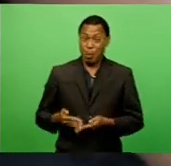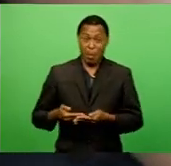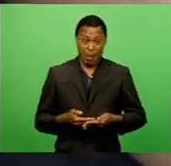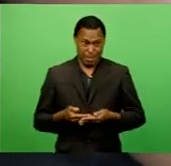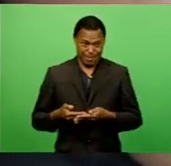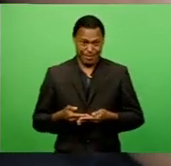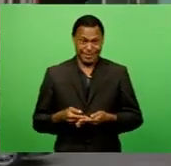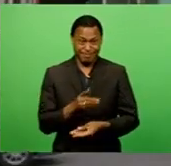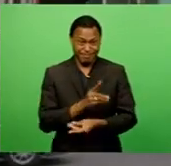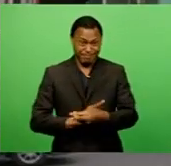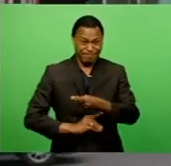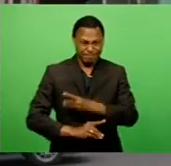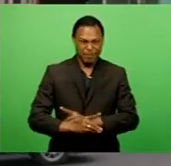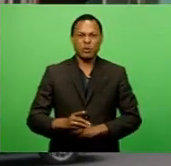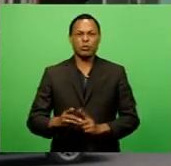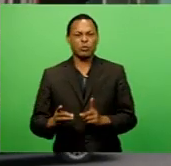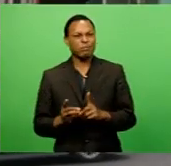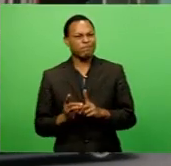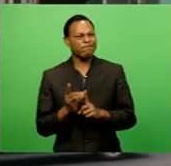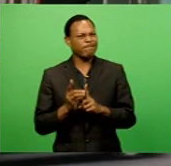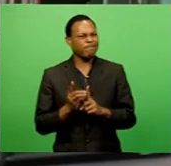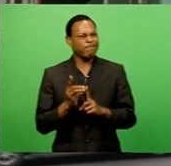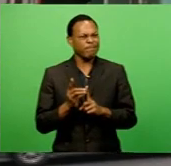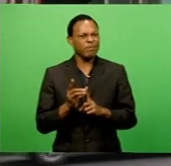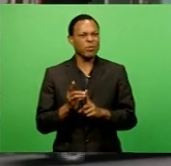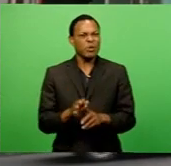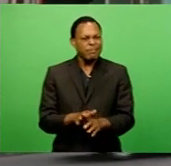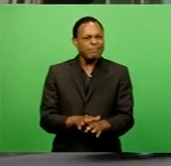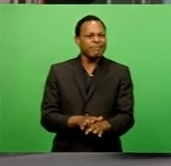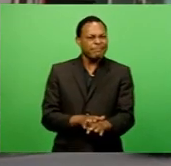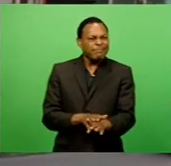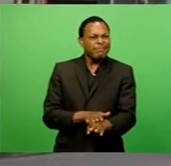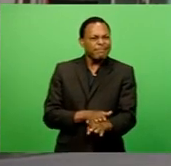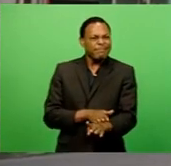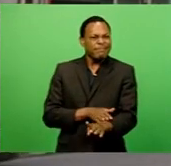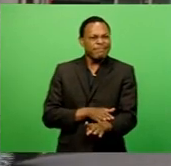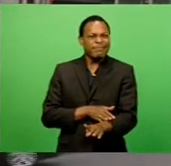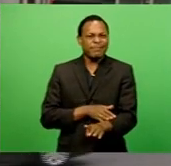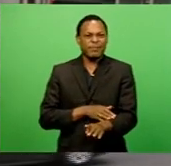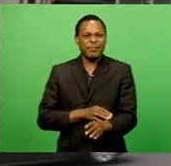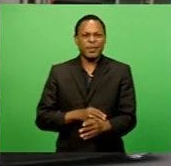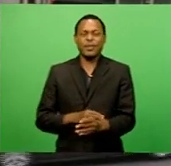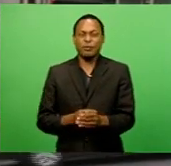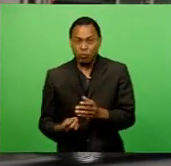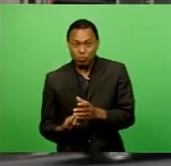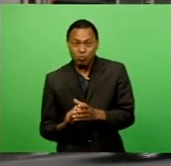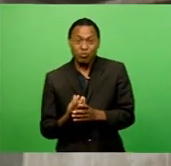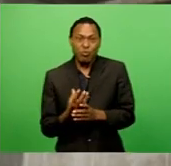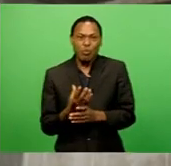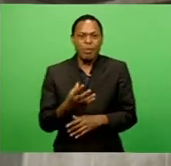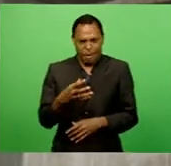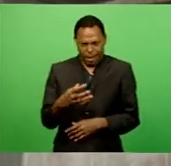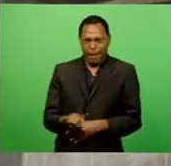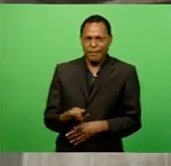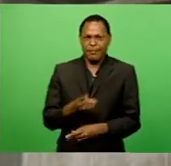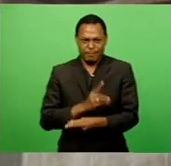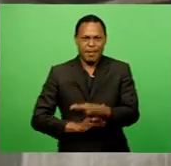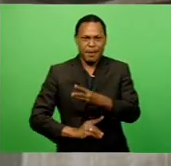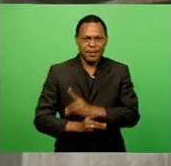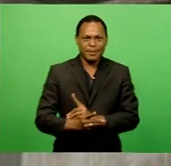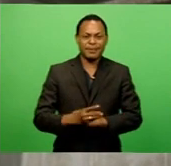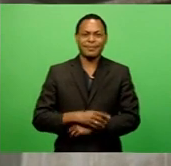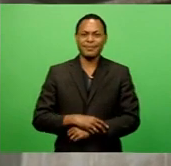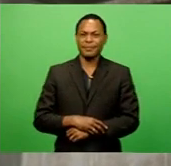So developmental delay, slow growth, they have symptoms that suggestive that they've got diabetes. So they don't